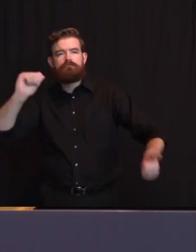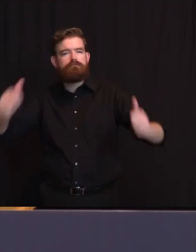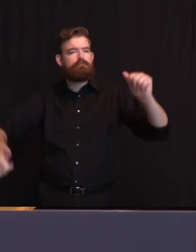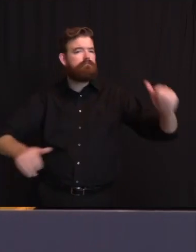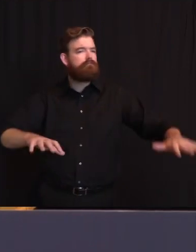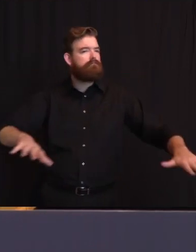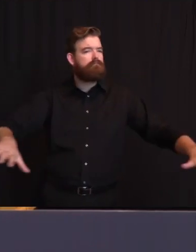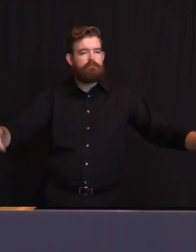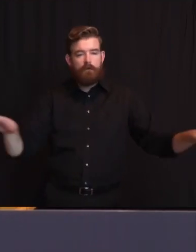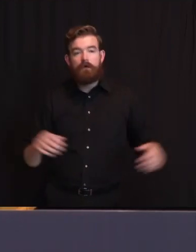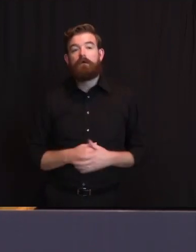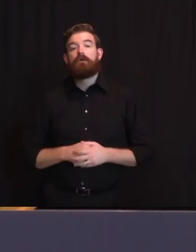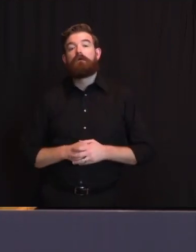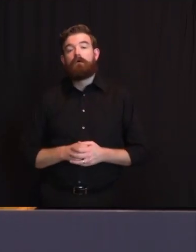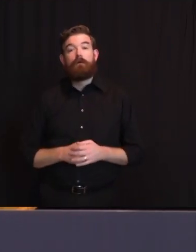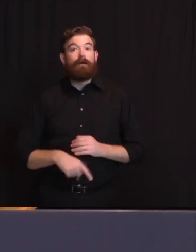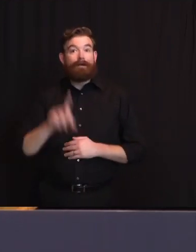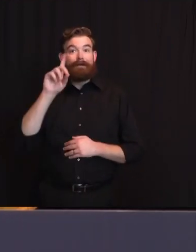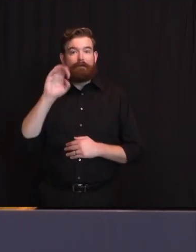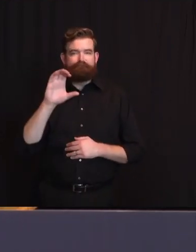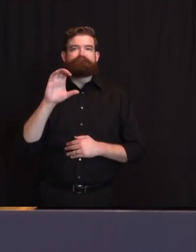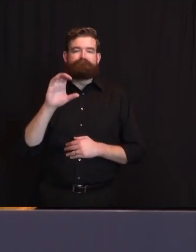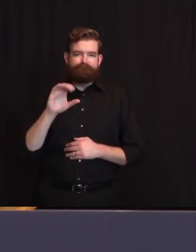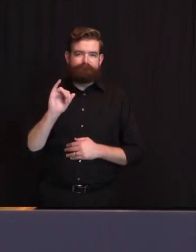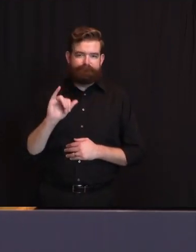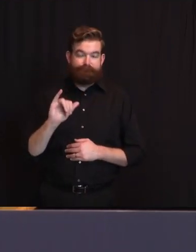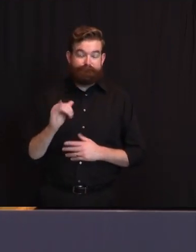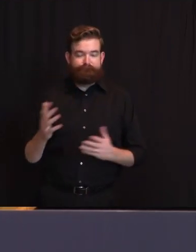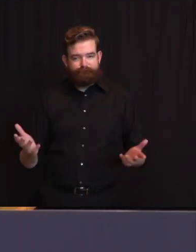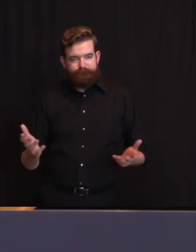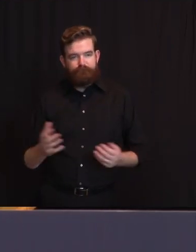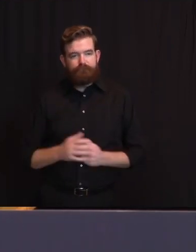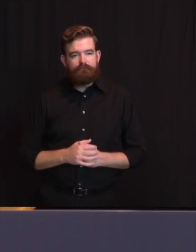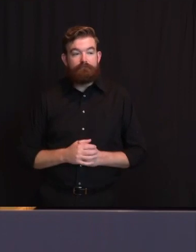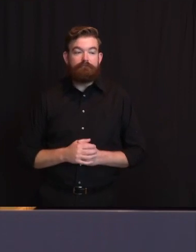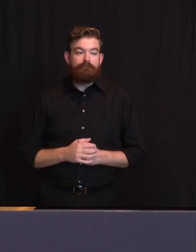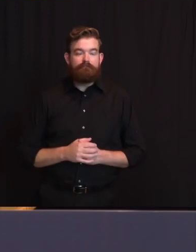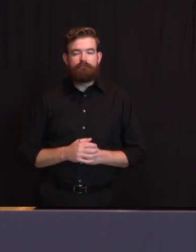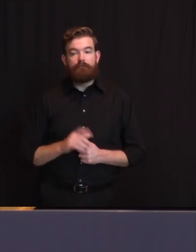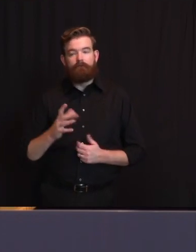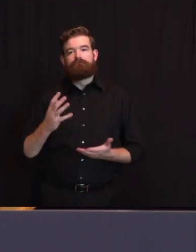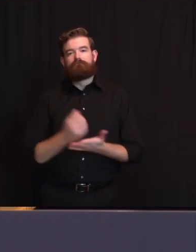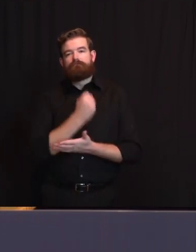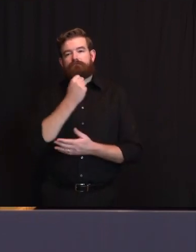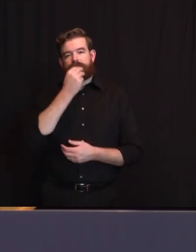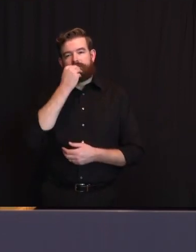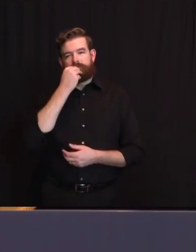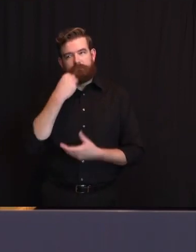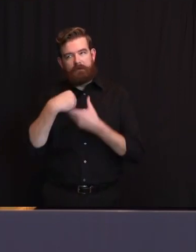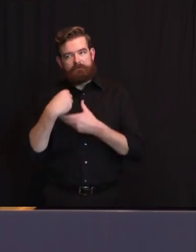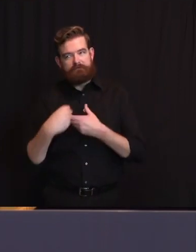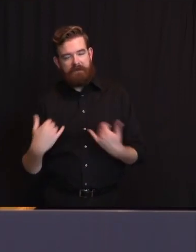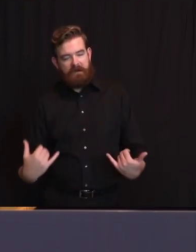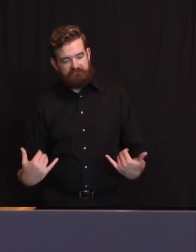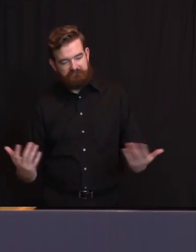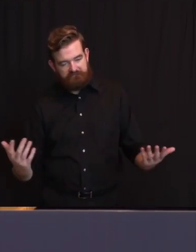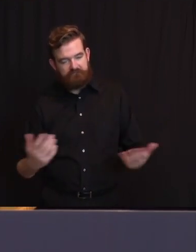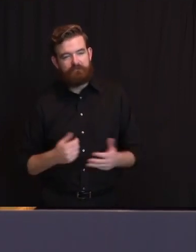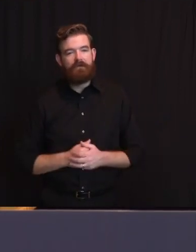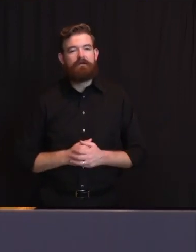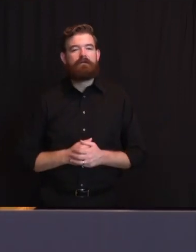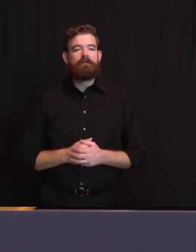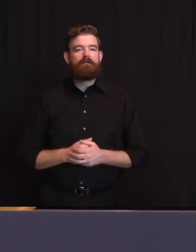December, so I'm going to take advantage of it while we've got it. I don't think we've been putting forward the names of the schools. I think what we